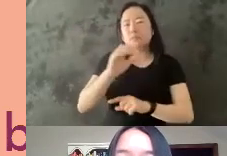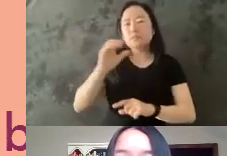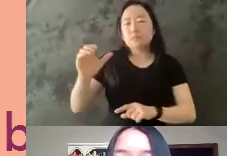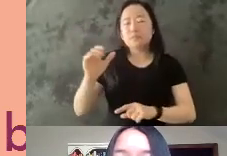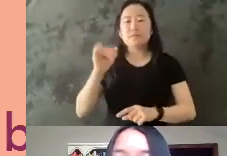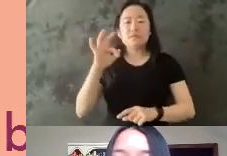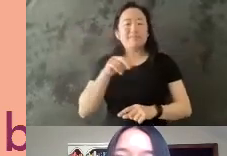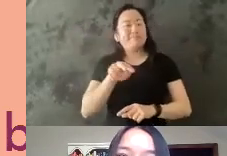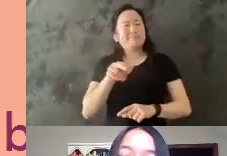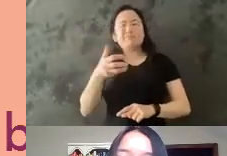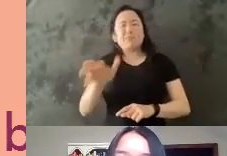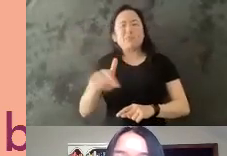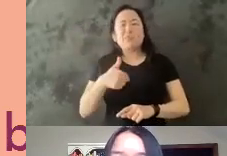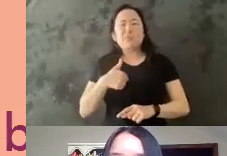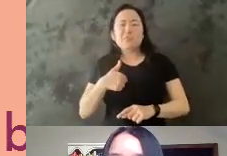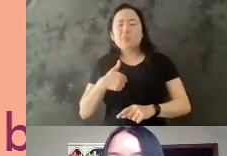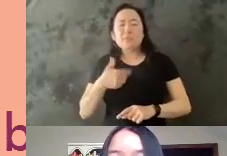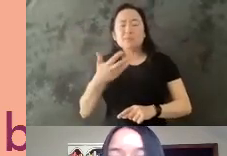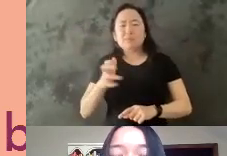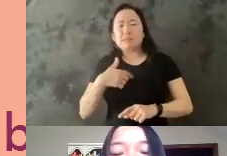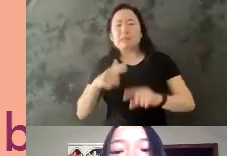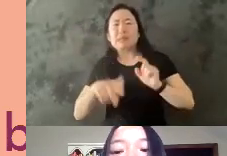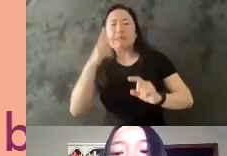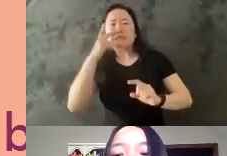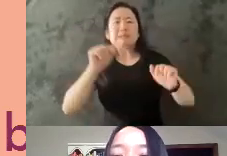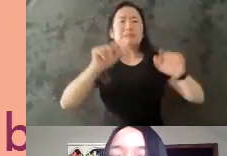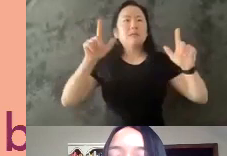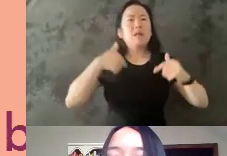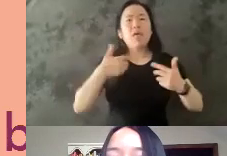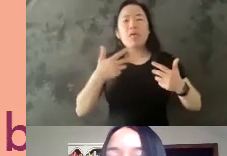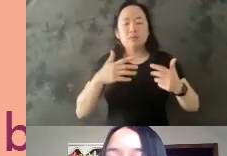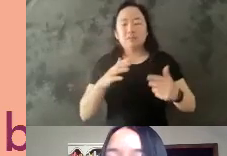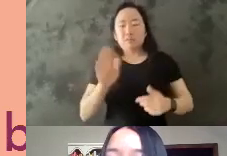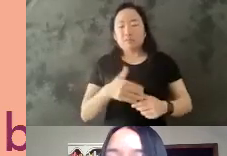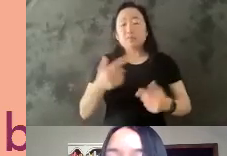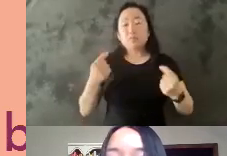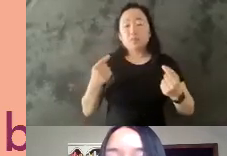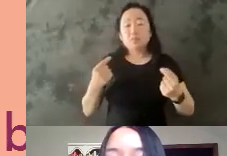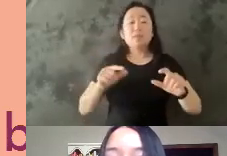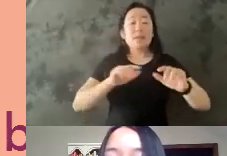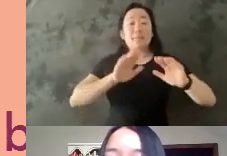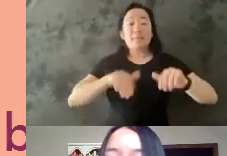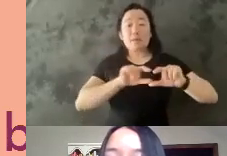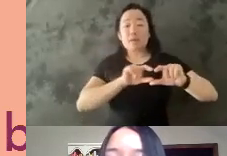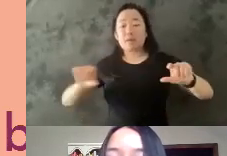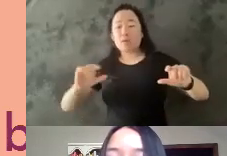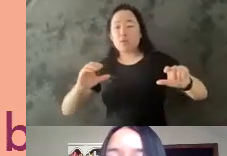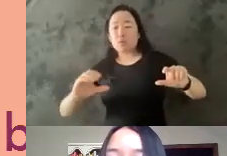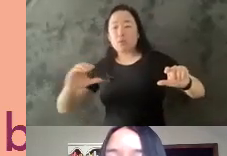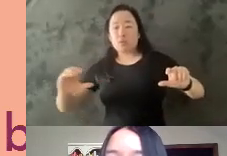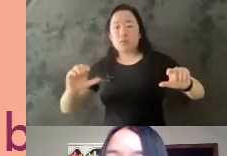want them on for any reason or you can't see the slides because of it, you can click on the live transcript button and